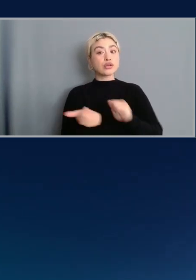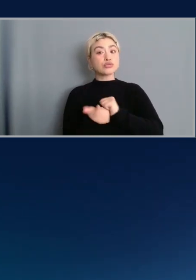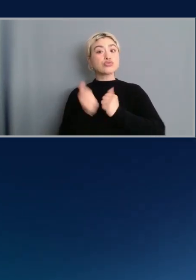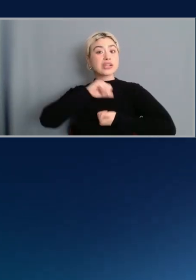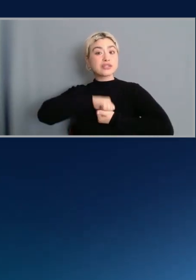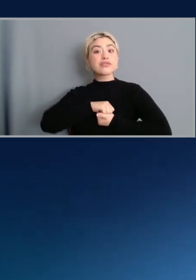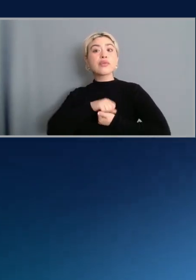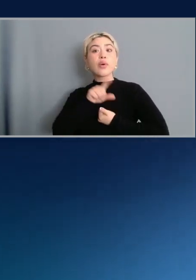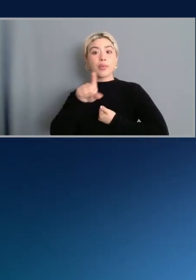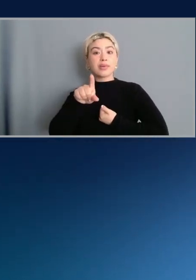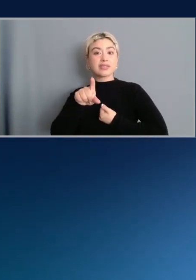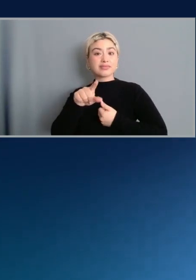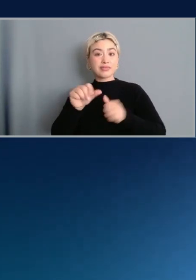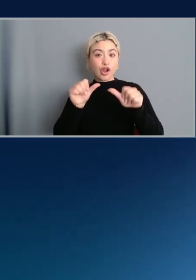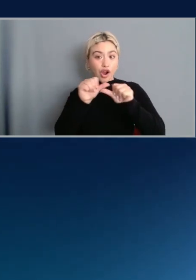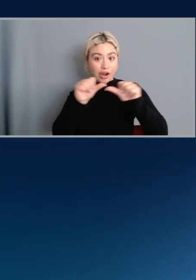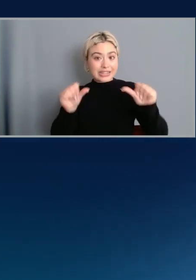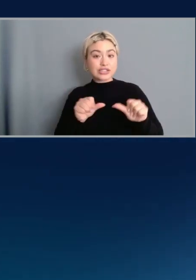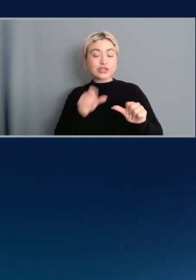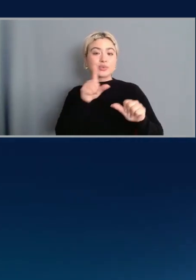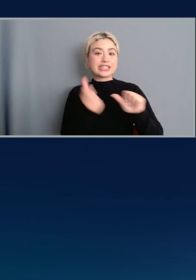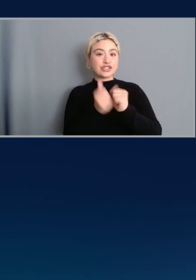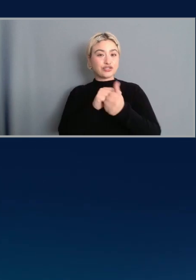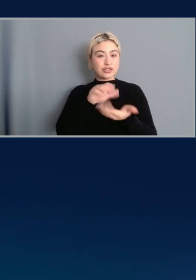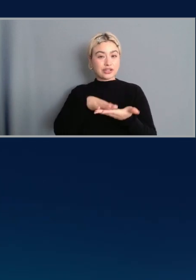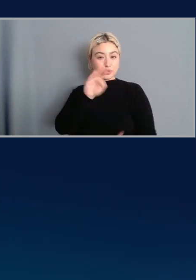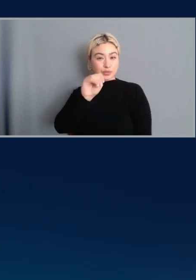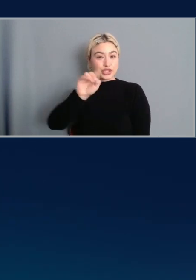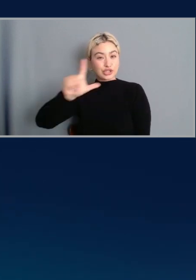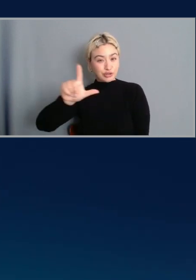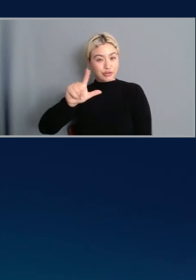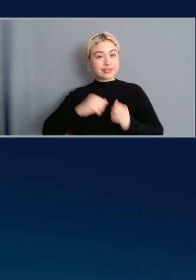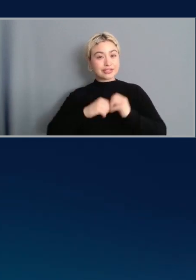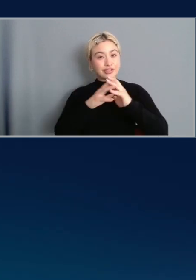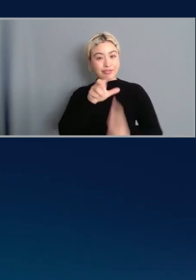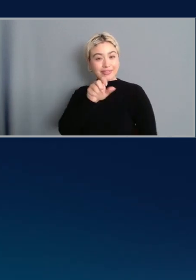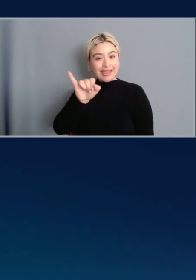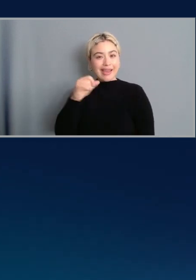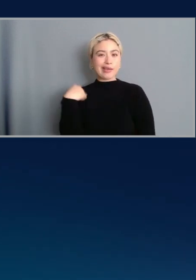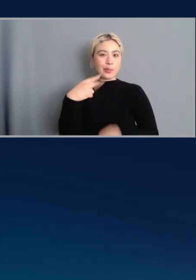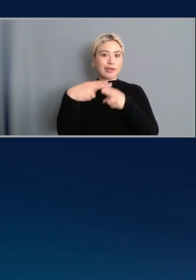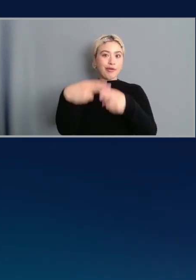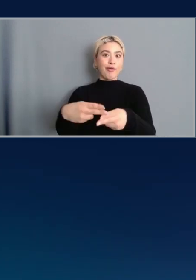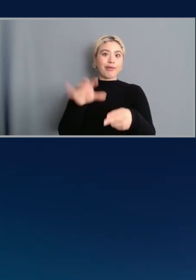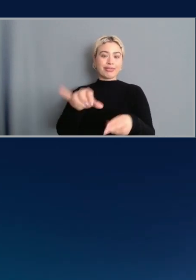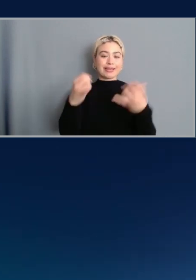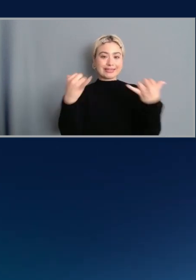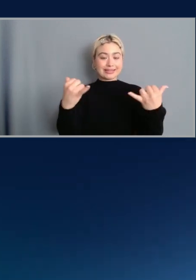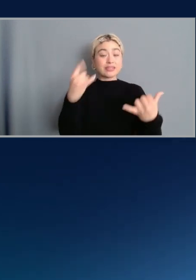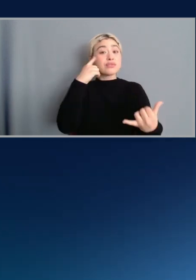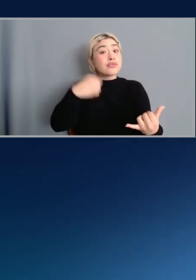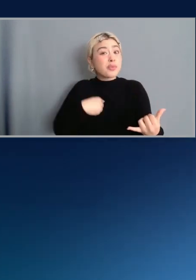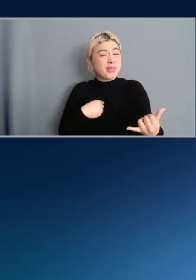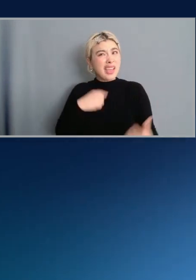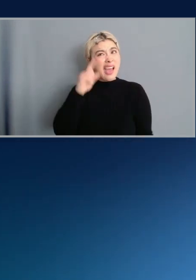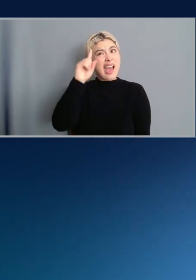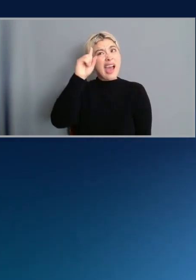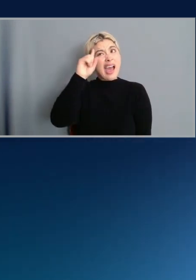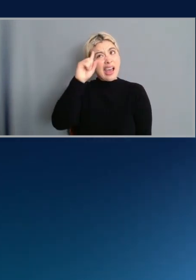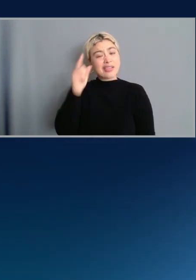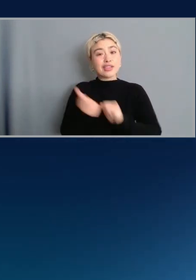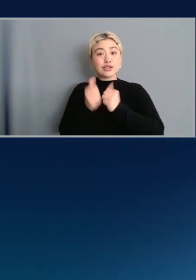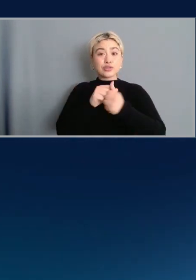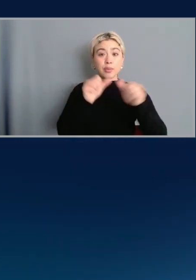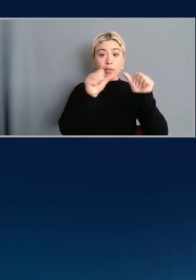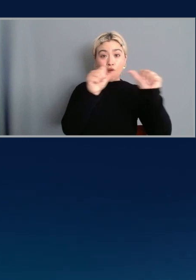whole dynamics of machine learning and generative AI, as we call it today. So to me, I think the transformer architecture and the